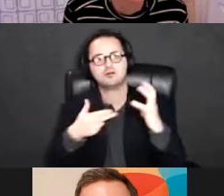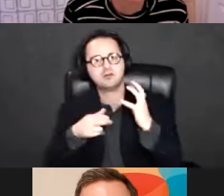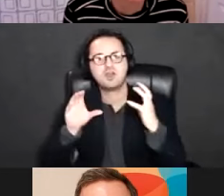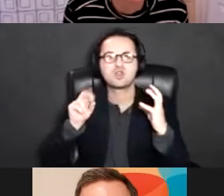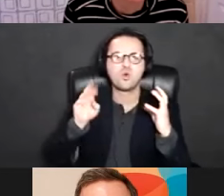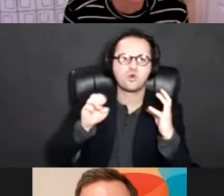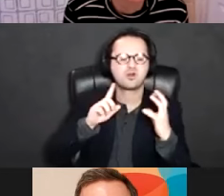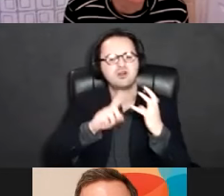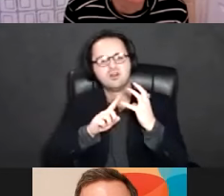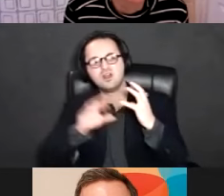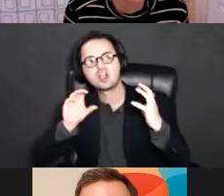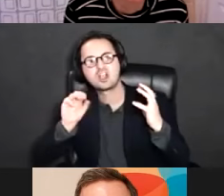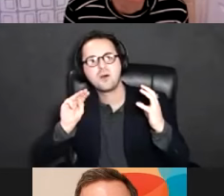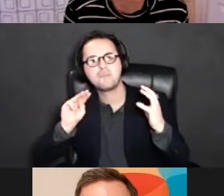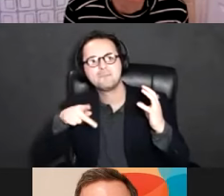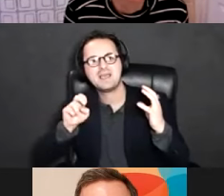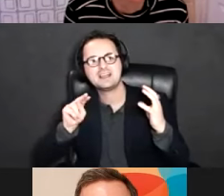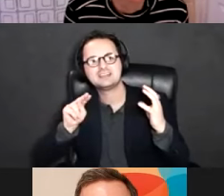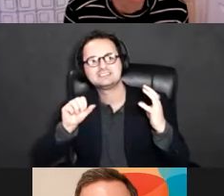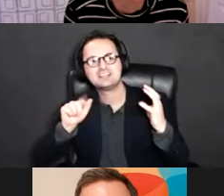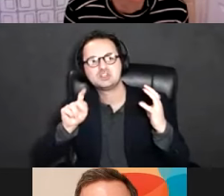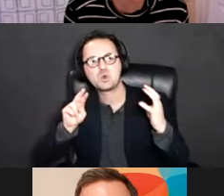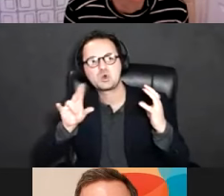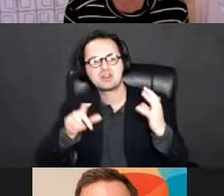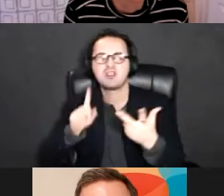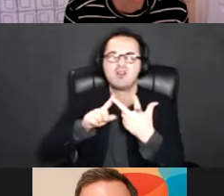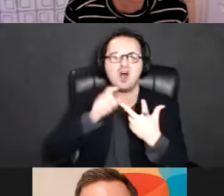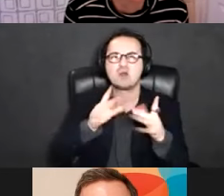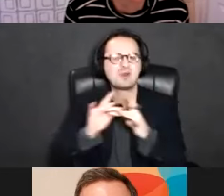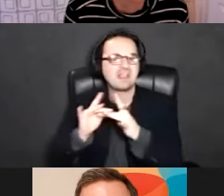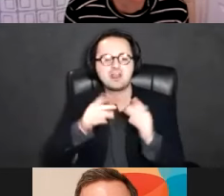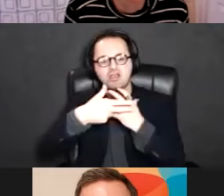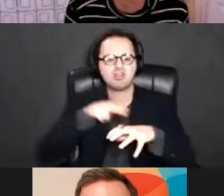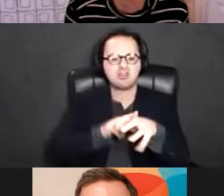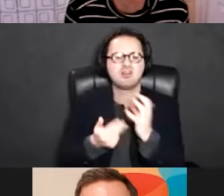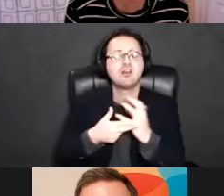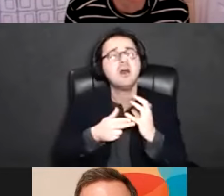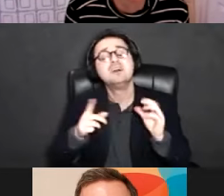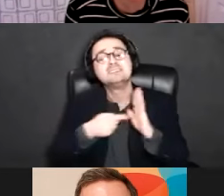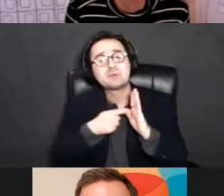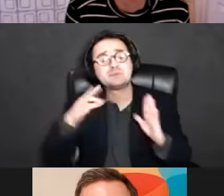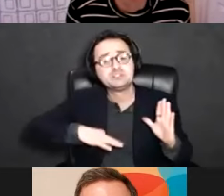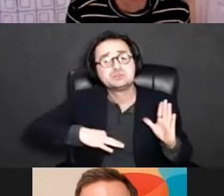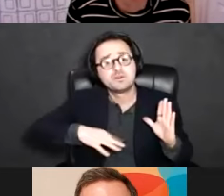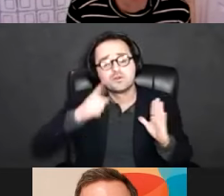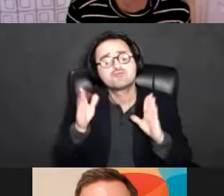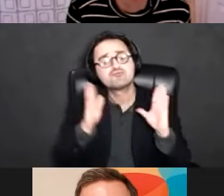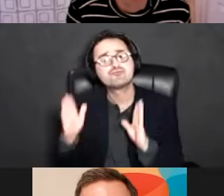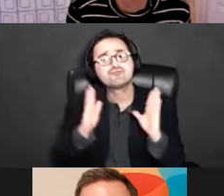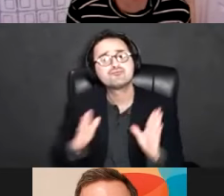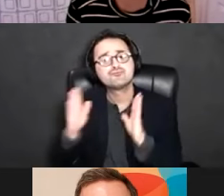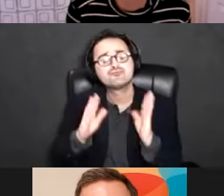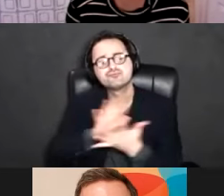or unrelated. And sometimes that in some ways that's really useful organizing structure for thinking about